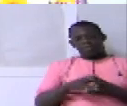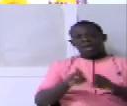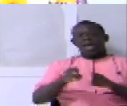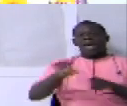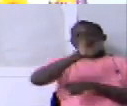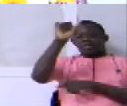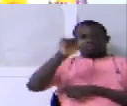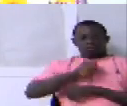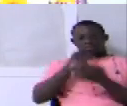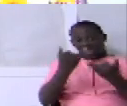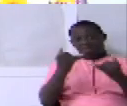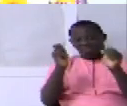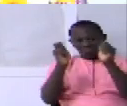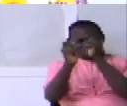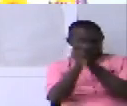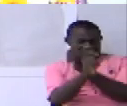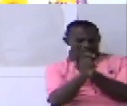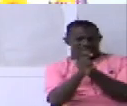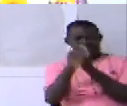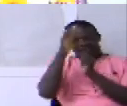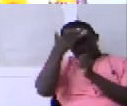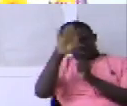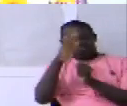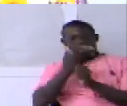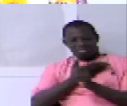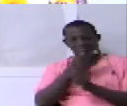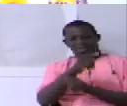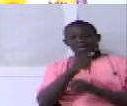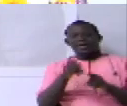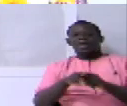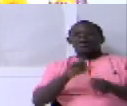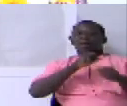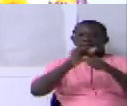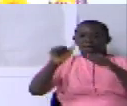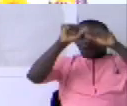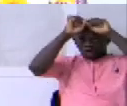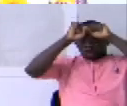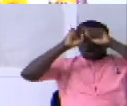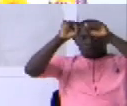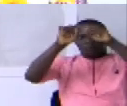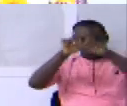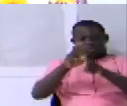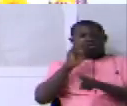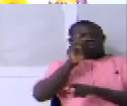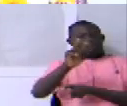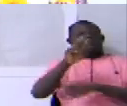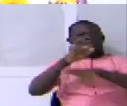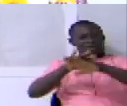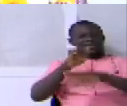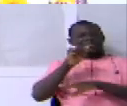he have totally reformed. Let the government make a look to it.